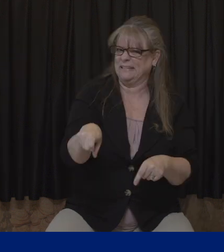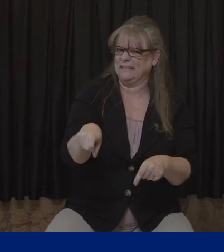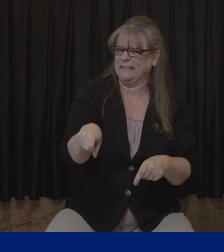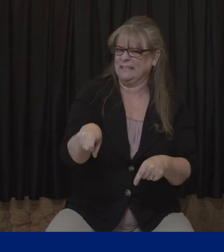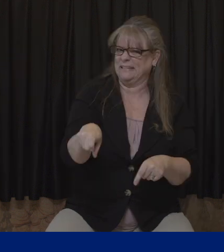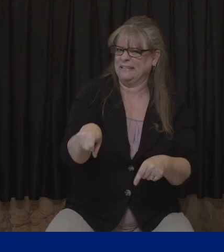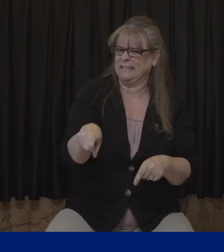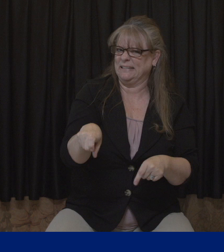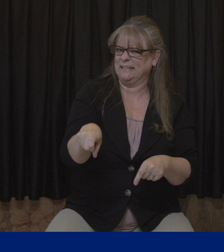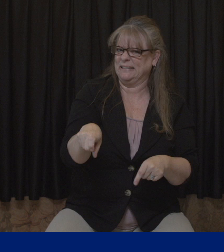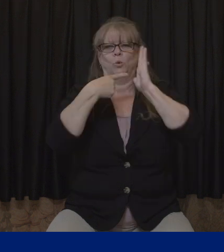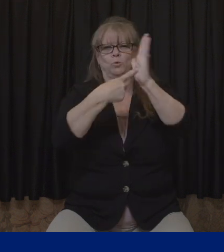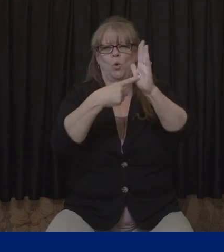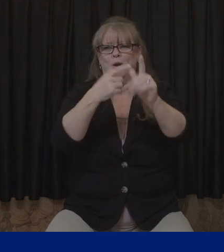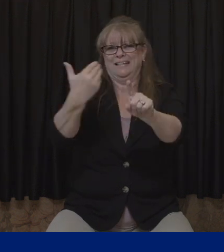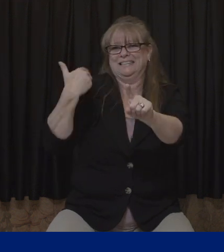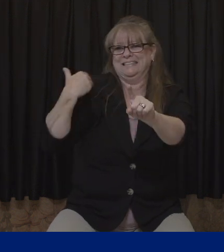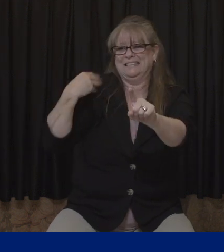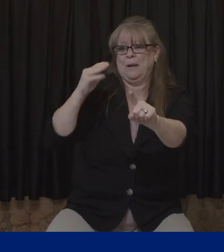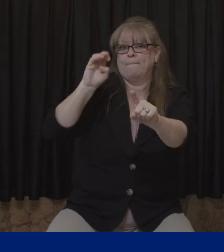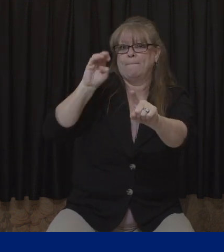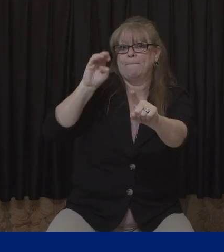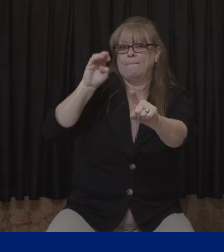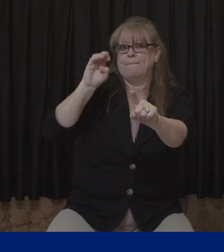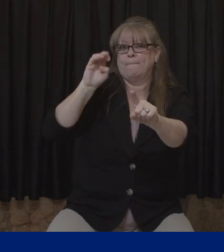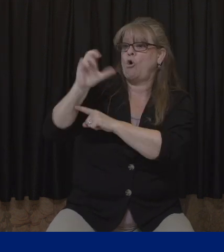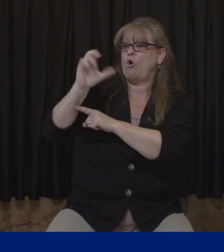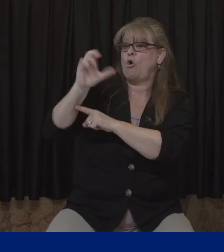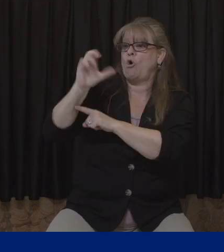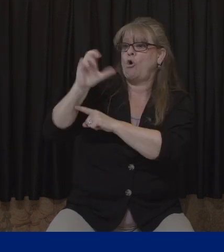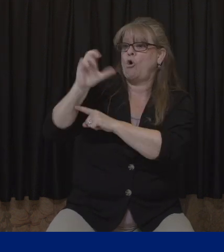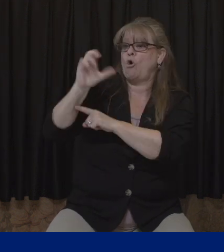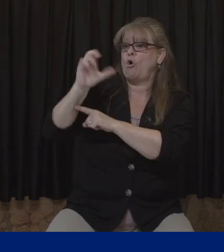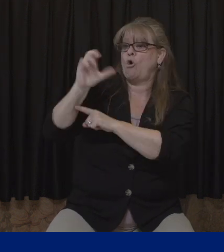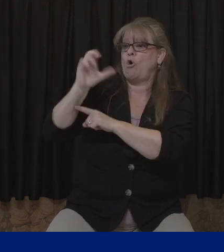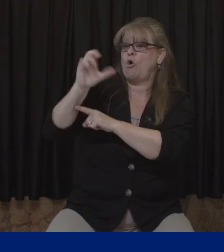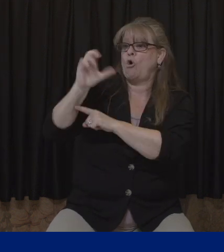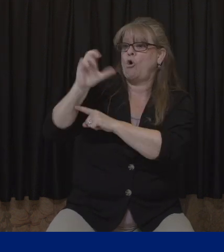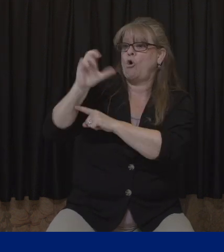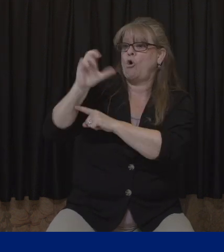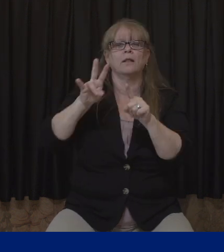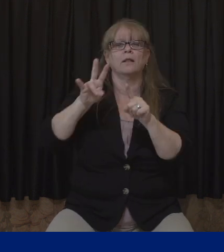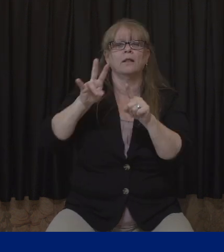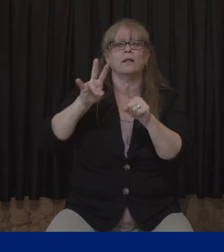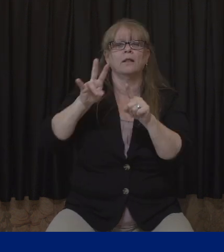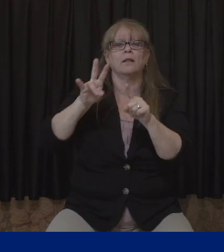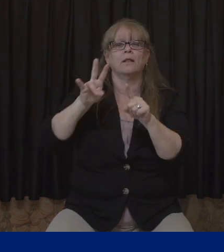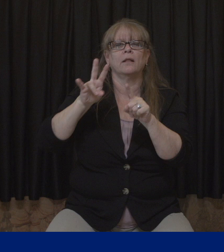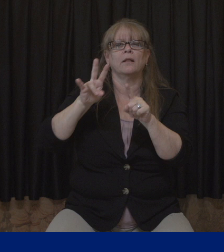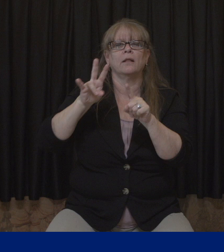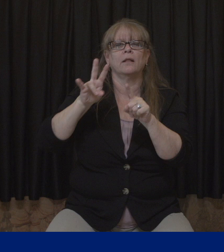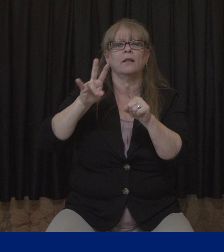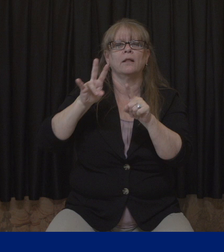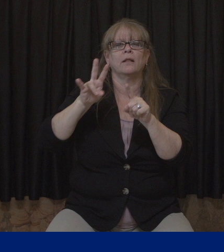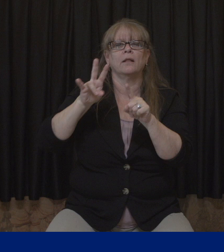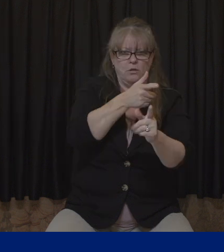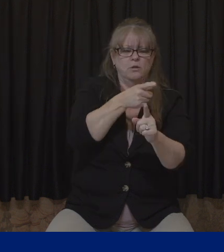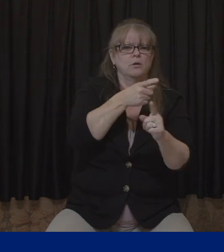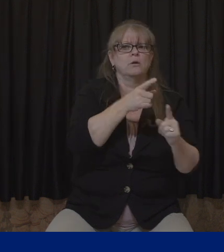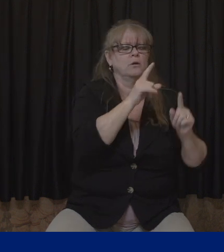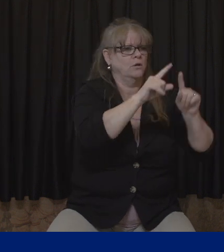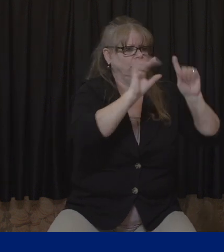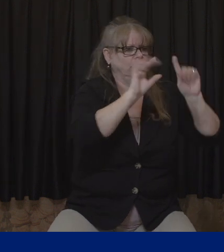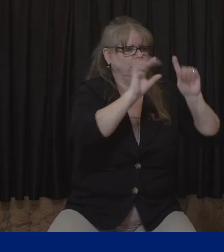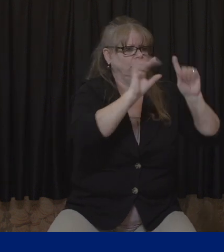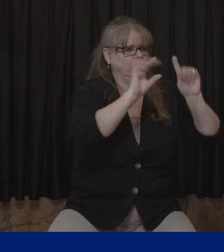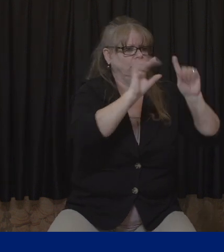was starting, just so you can see what the bar was then, how we've met that bar, how we're moving forward. Stay-at-home